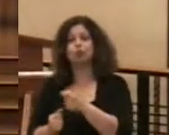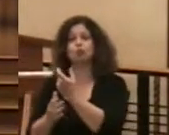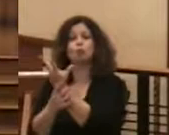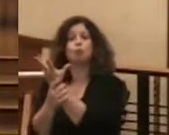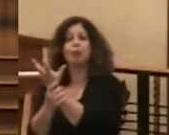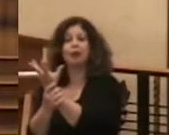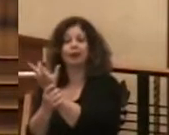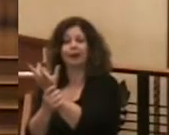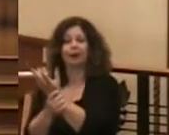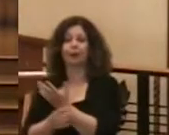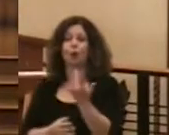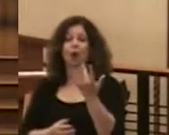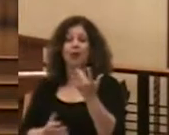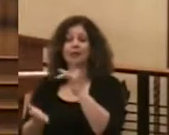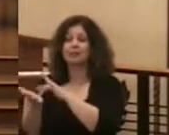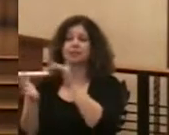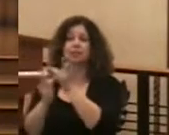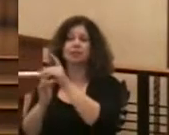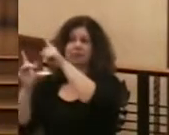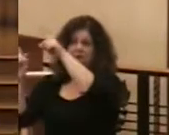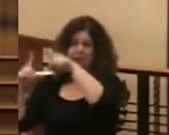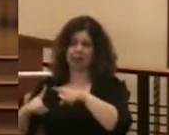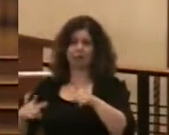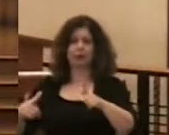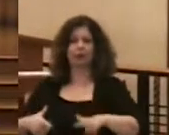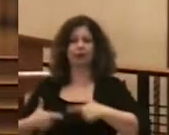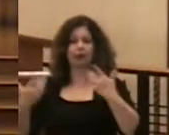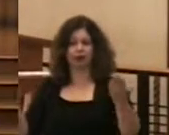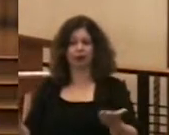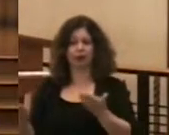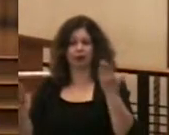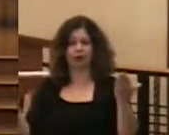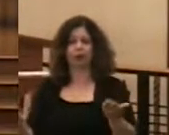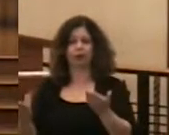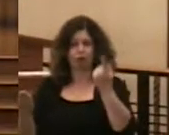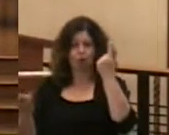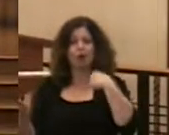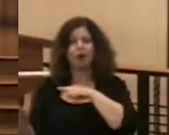that we might have mercy and forgiveness.